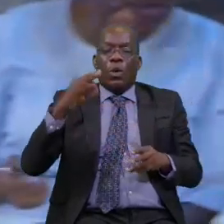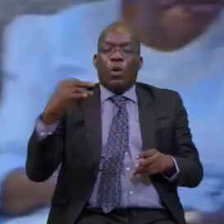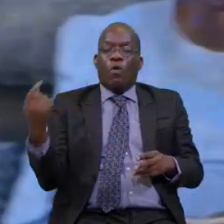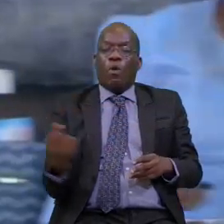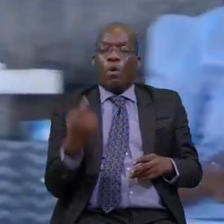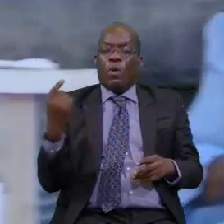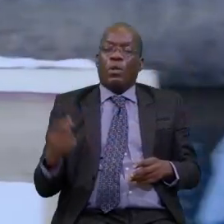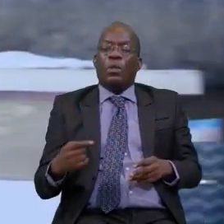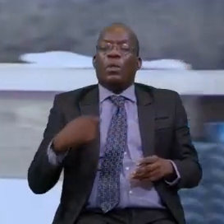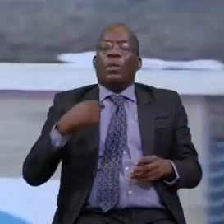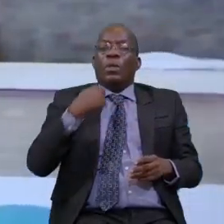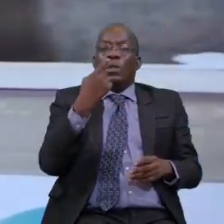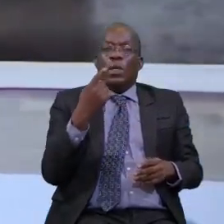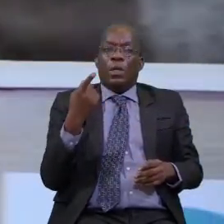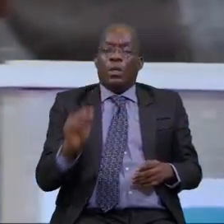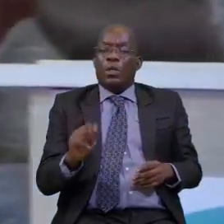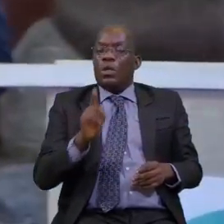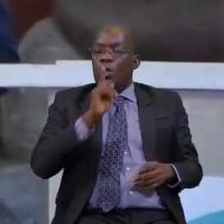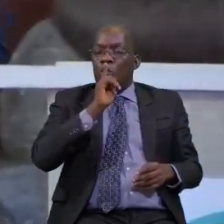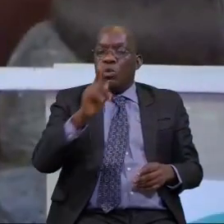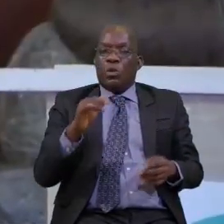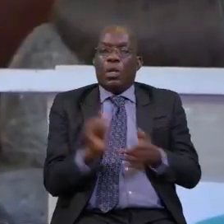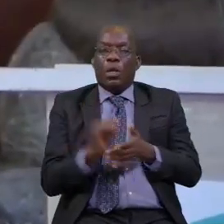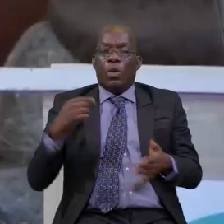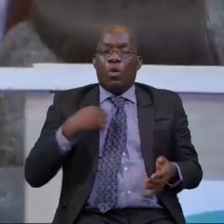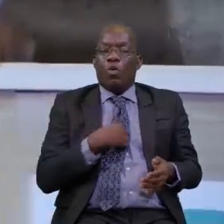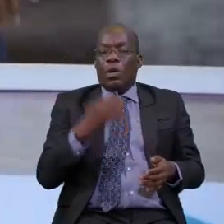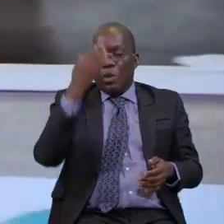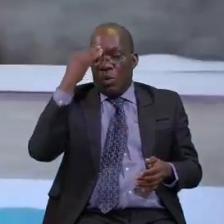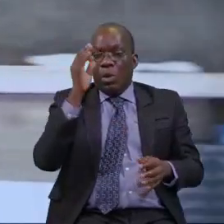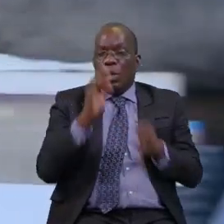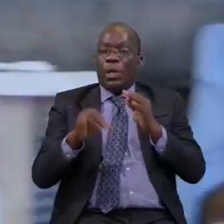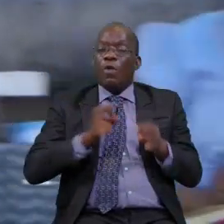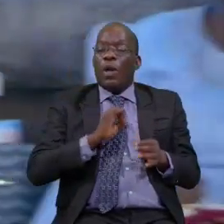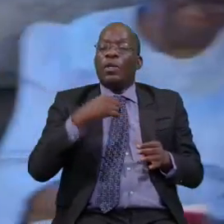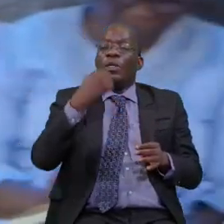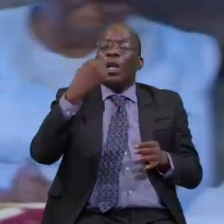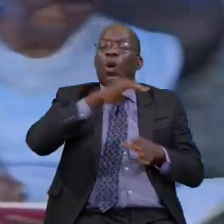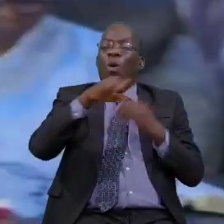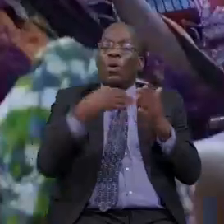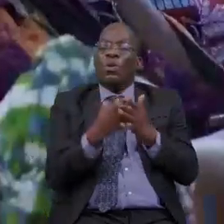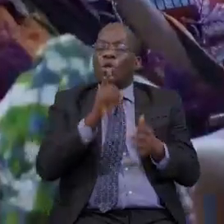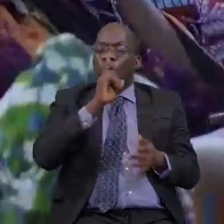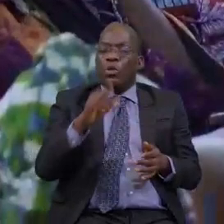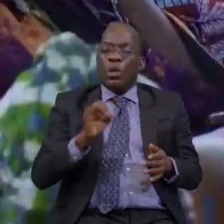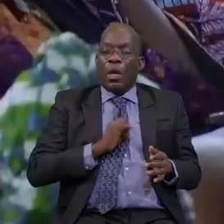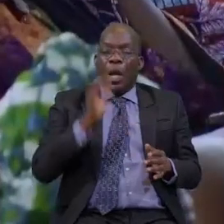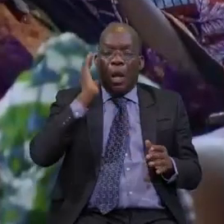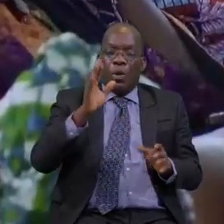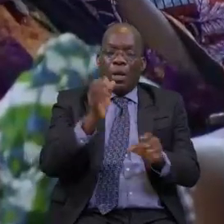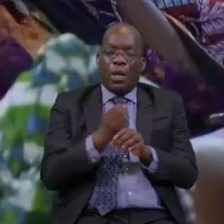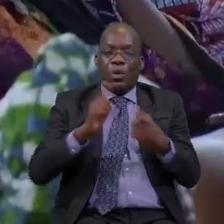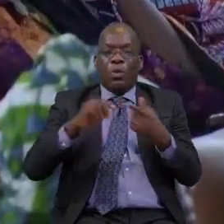the truth that we know. If I tell all the truth I know, I will get into trouble. No, not